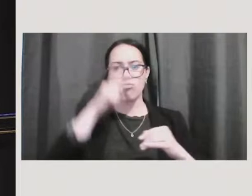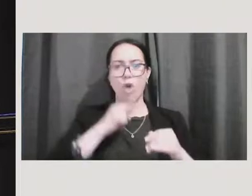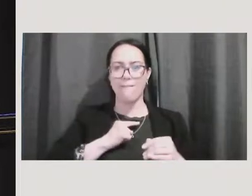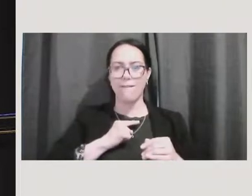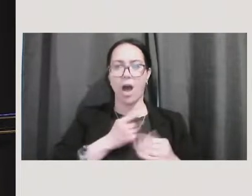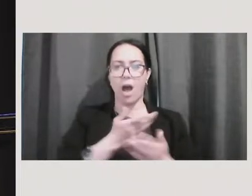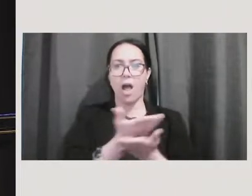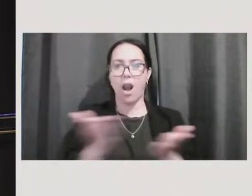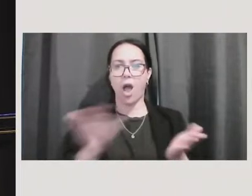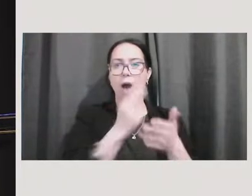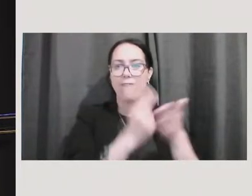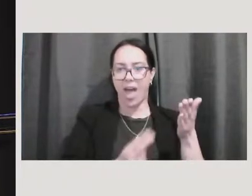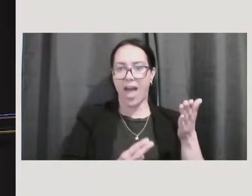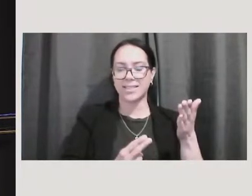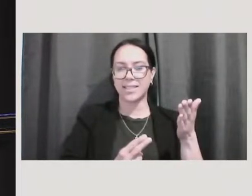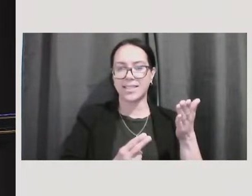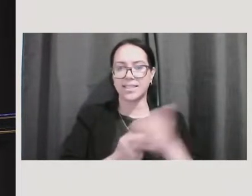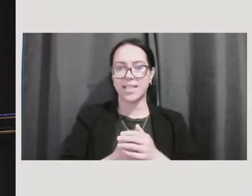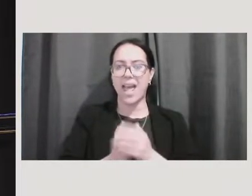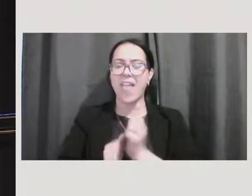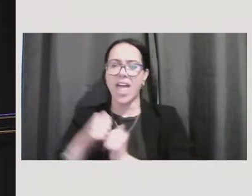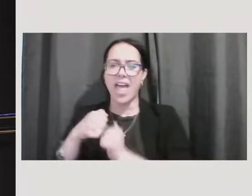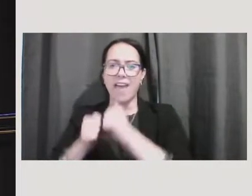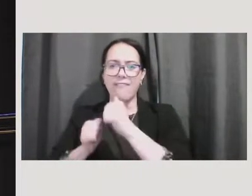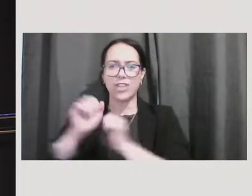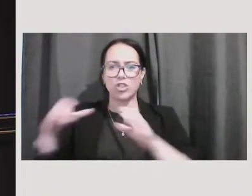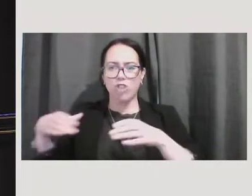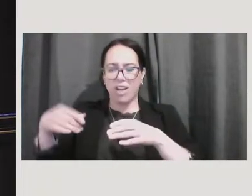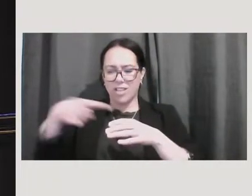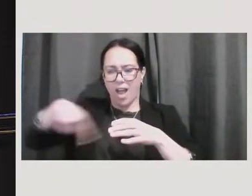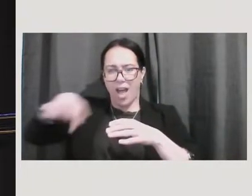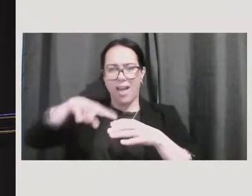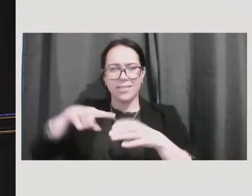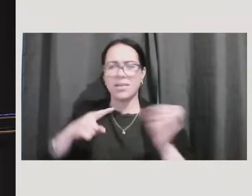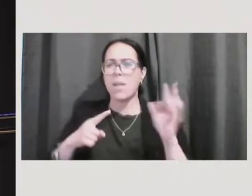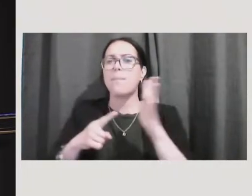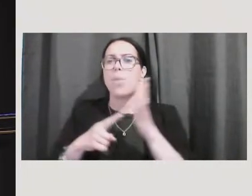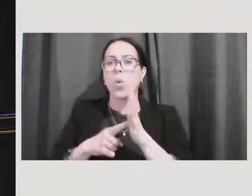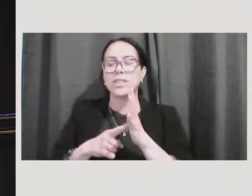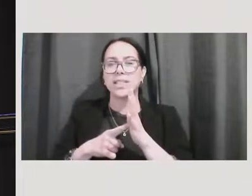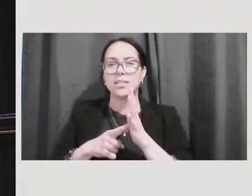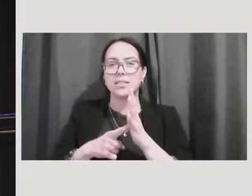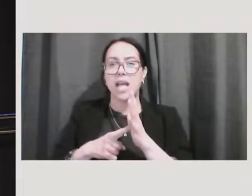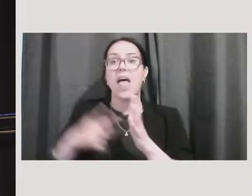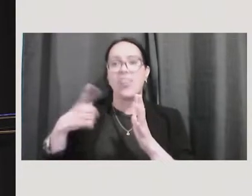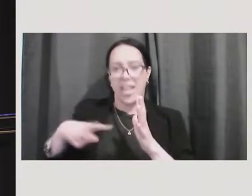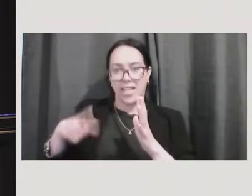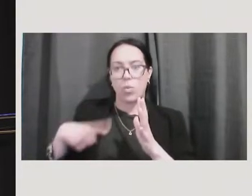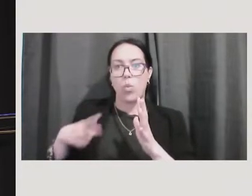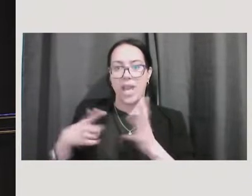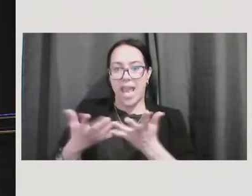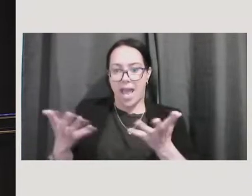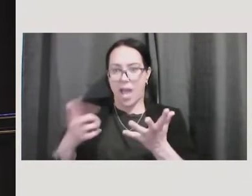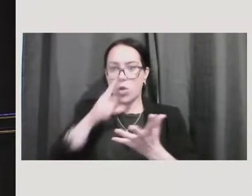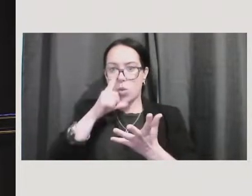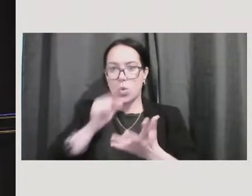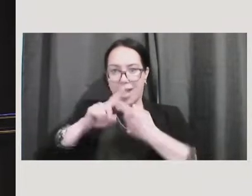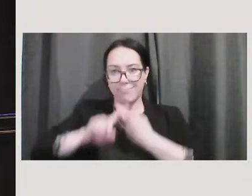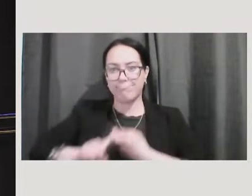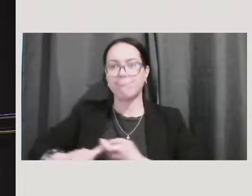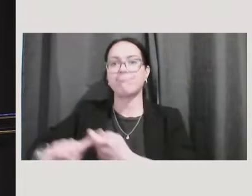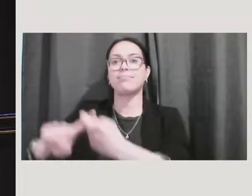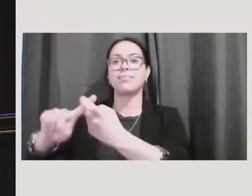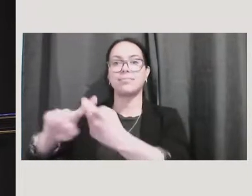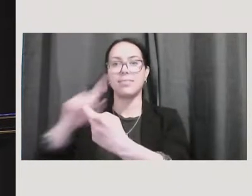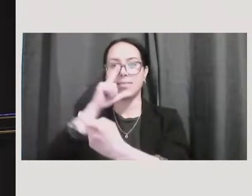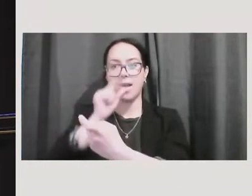infrastructure that was very the infrastructure is very very important because that's where you get your longevity there